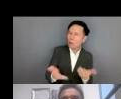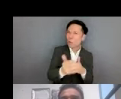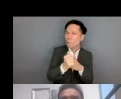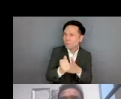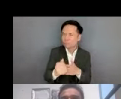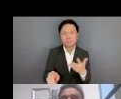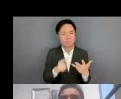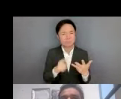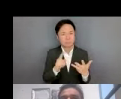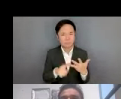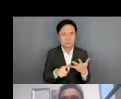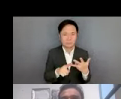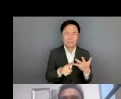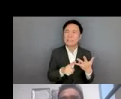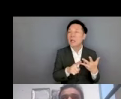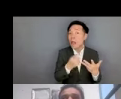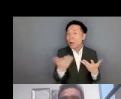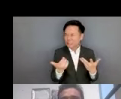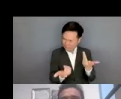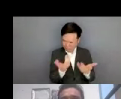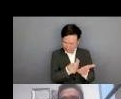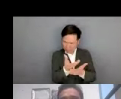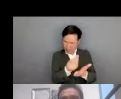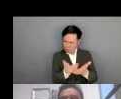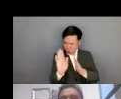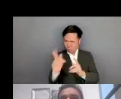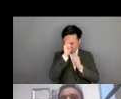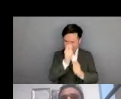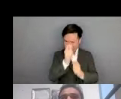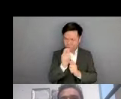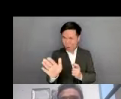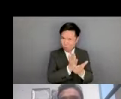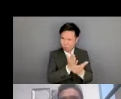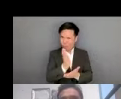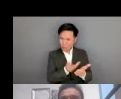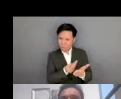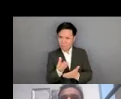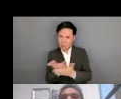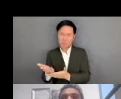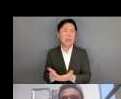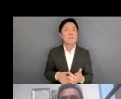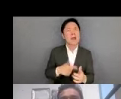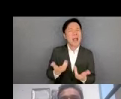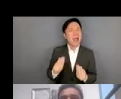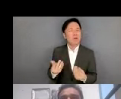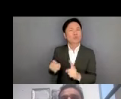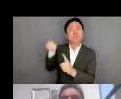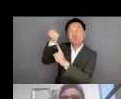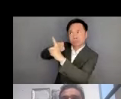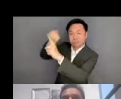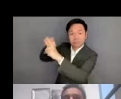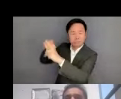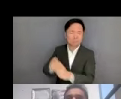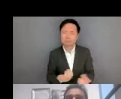current actually the misinformation, right to information as the tool of evidence-based advocacy, that have been